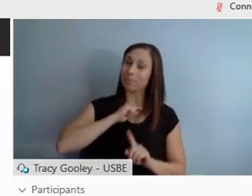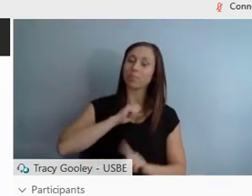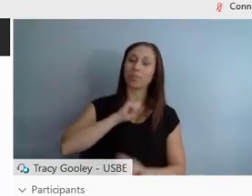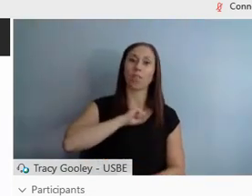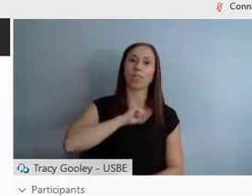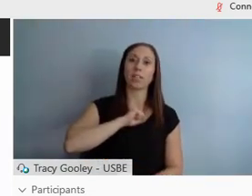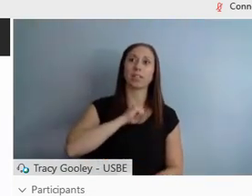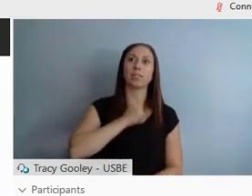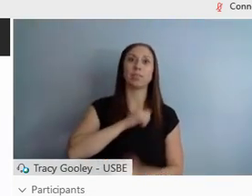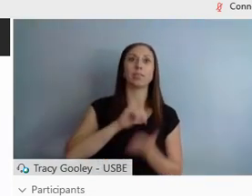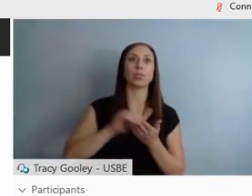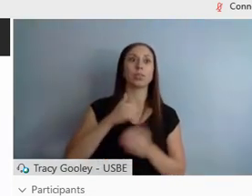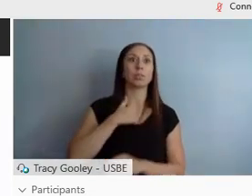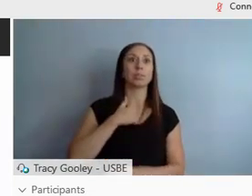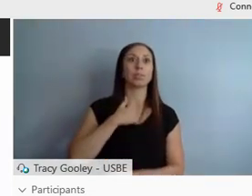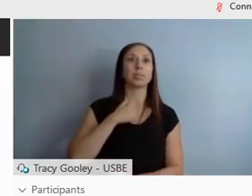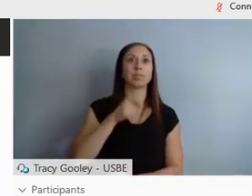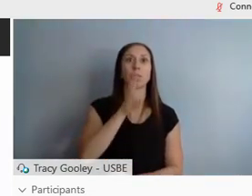excuse me.